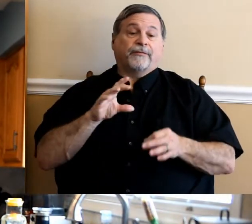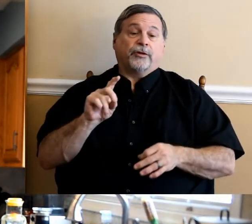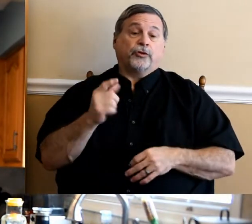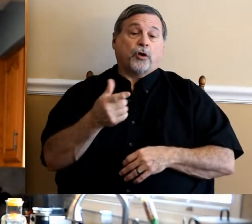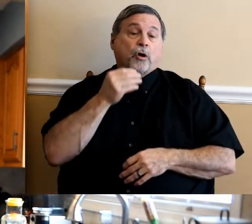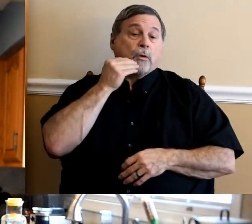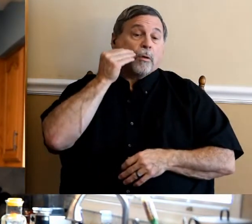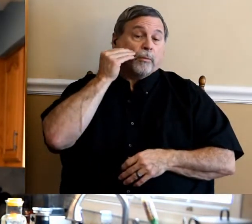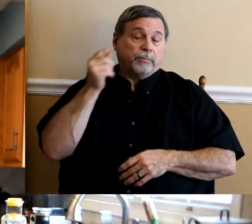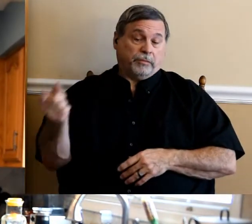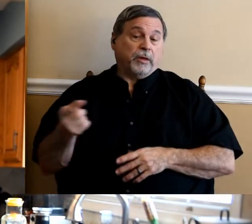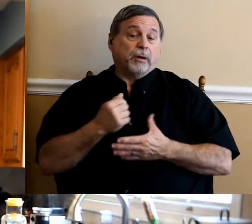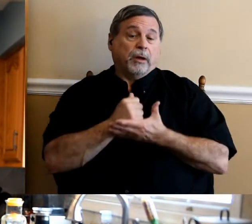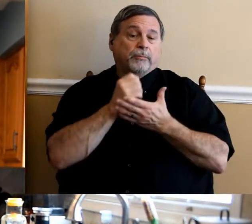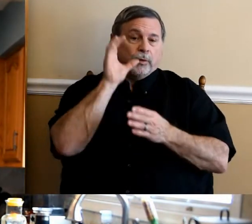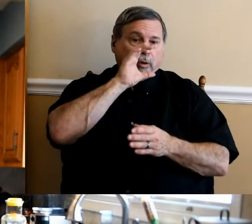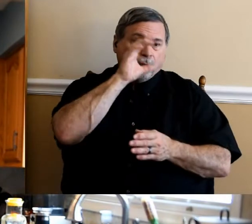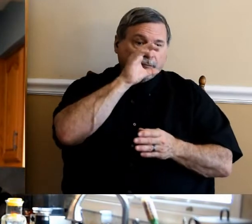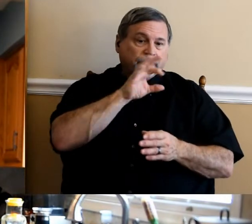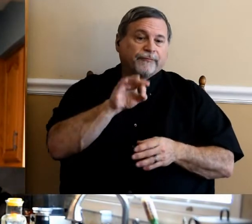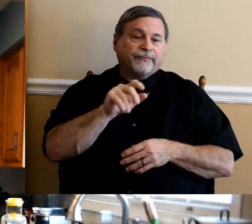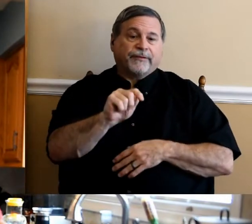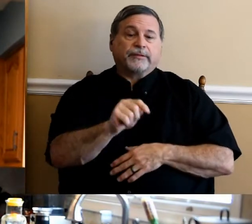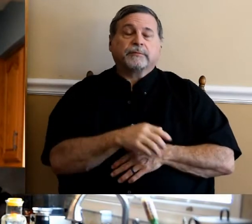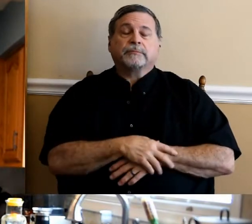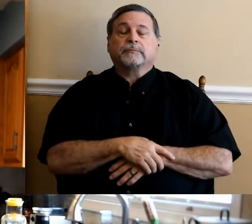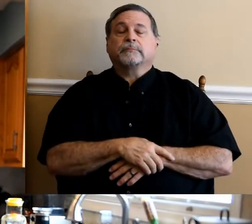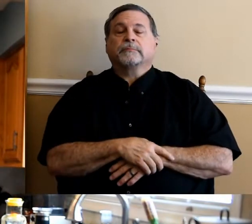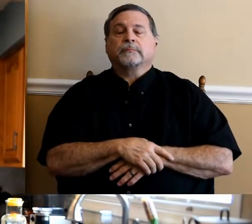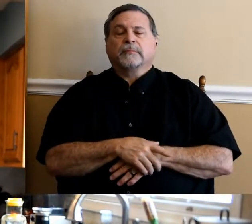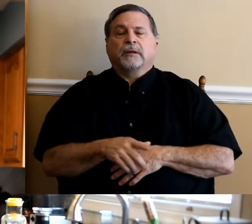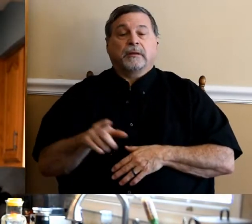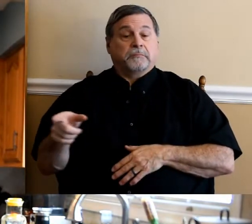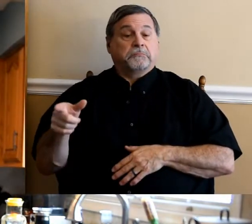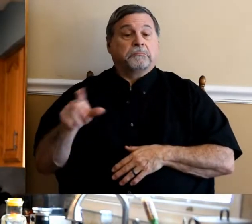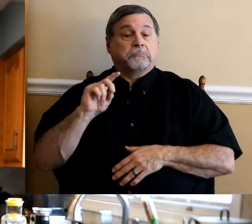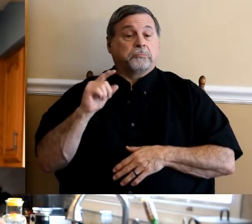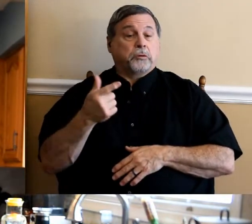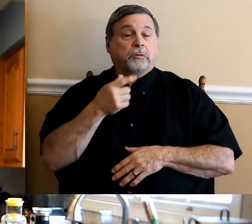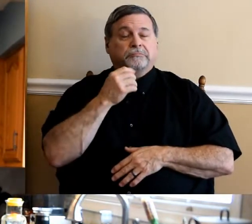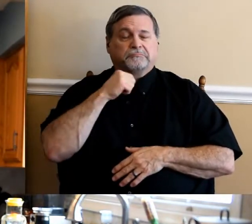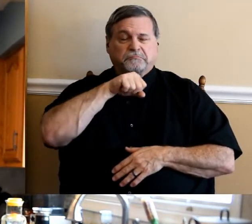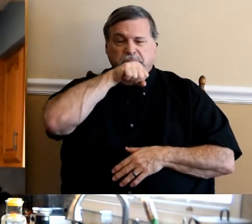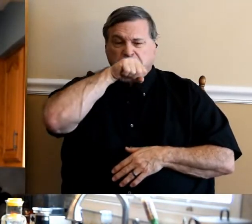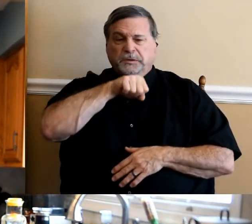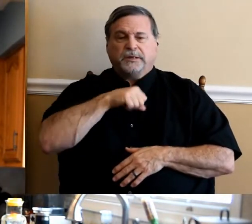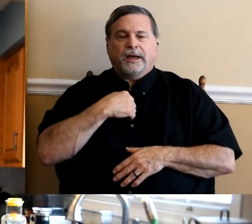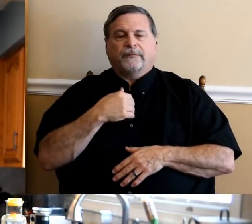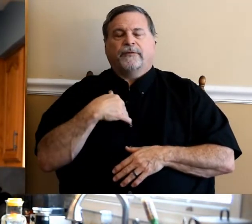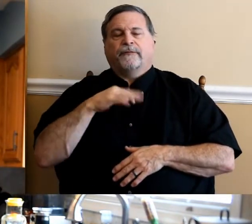have a dog at home, they're helping you look for those hunks of fat. They absolutely love having